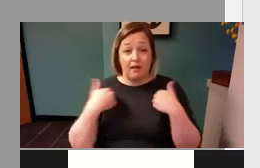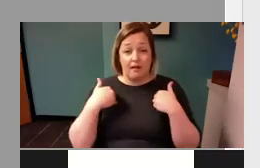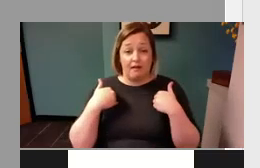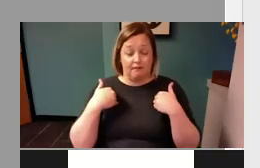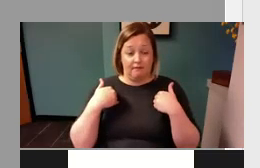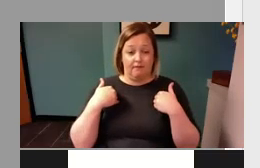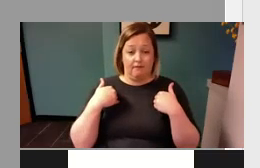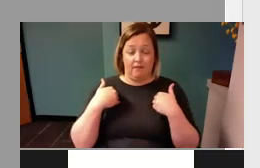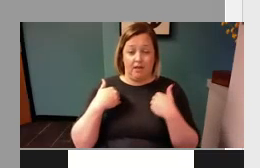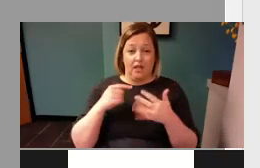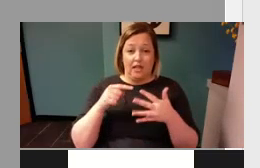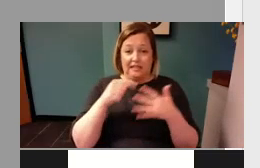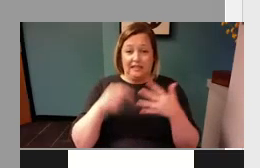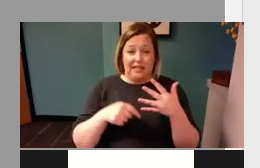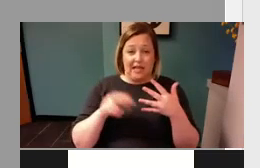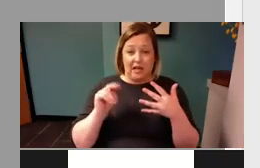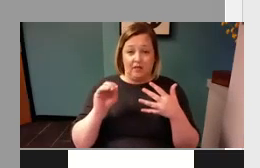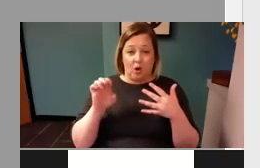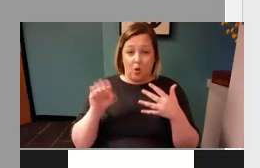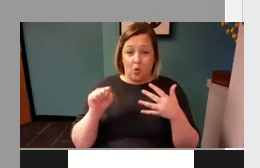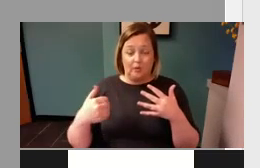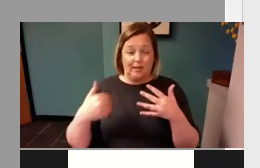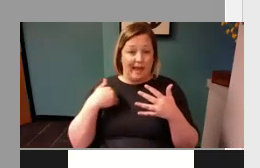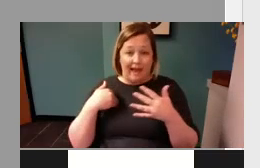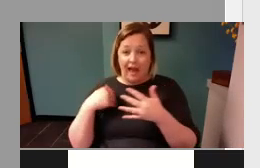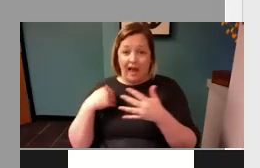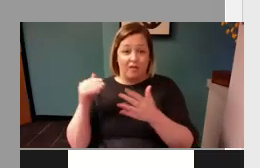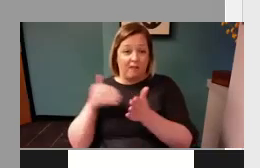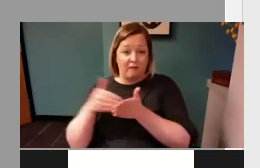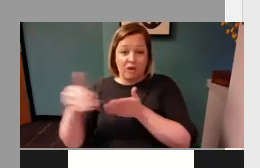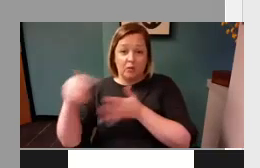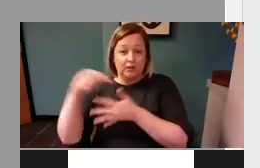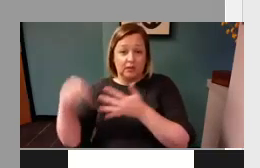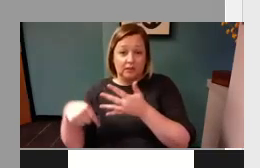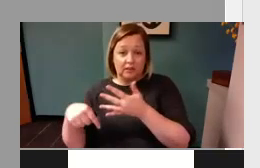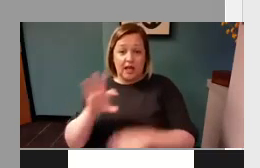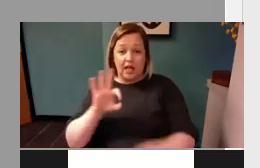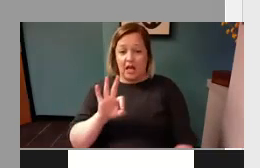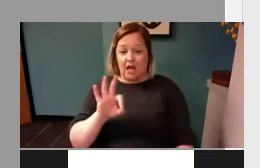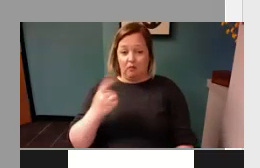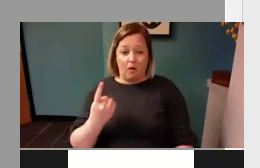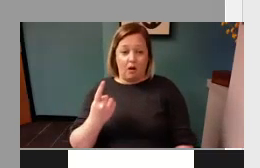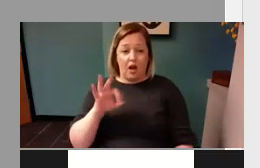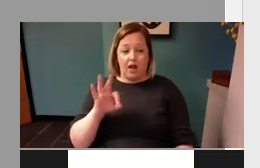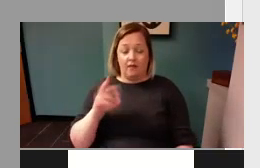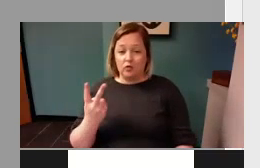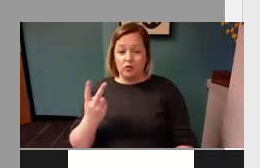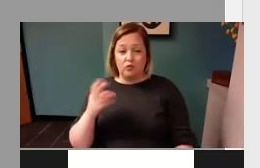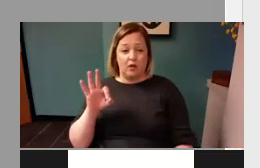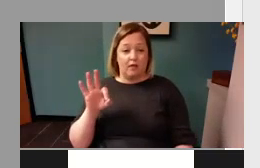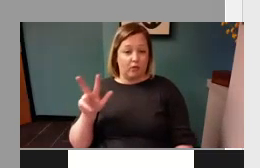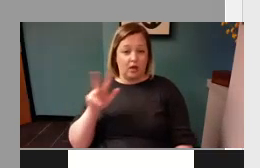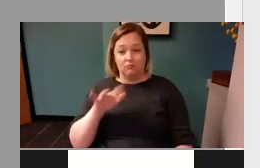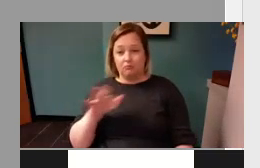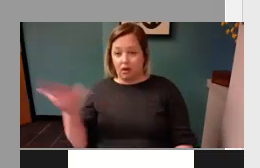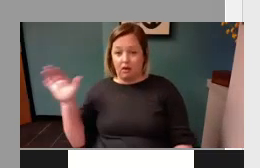nodes that has these set of frequencies f1, f2, f3, f4 all the way to fn. What we can do to represent